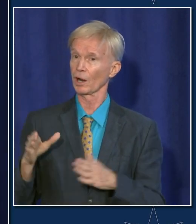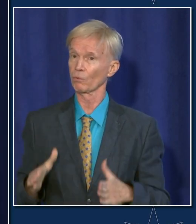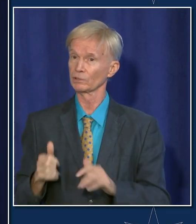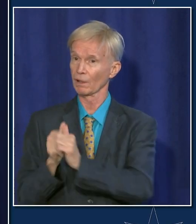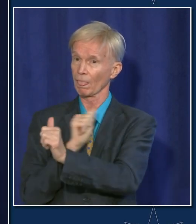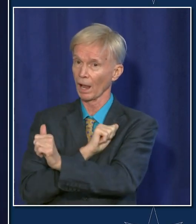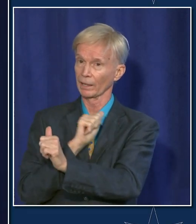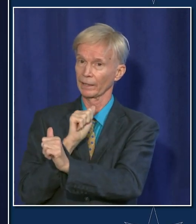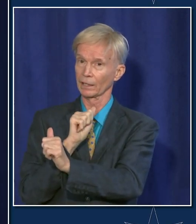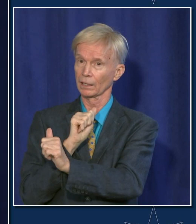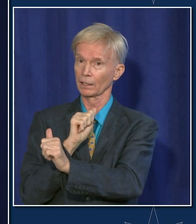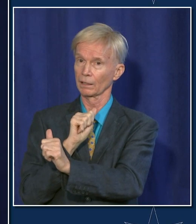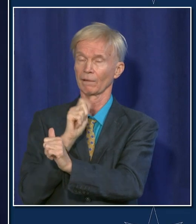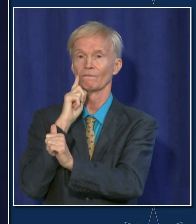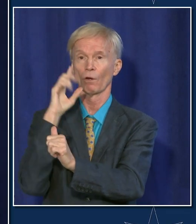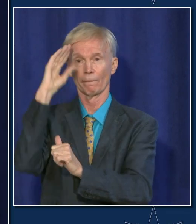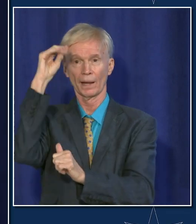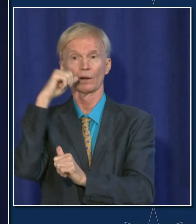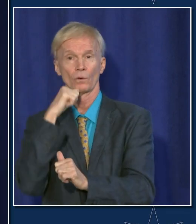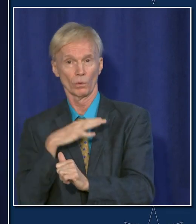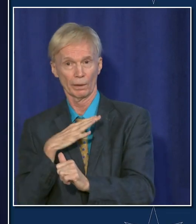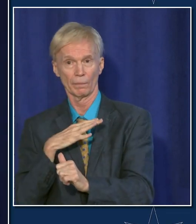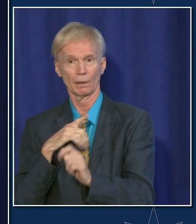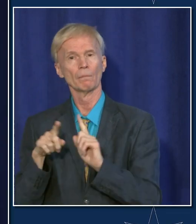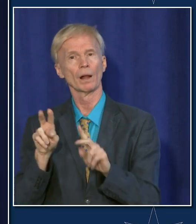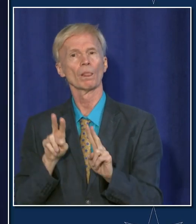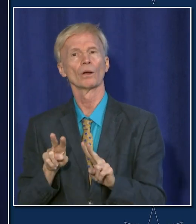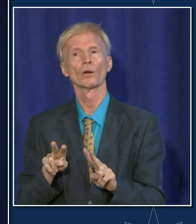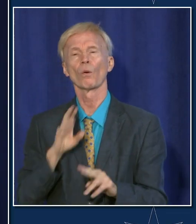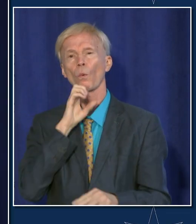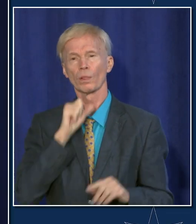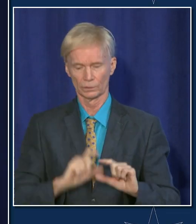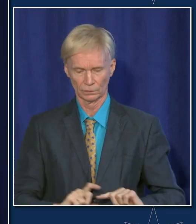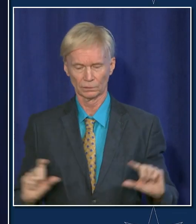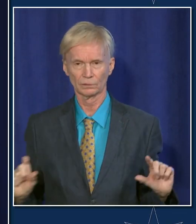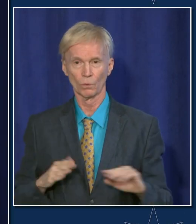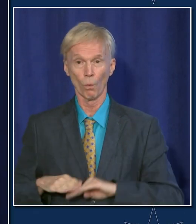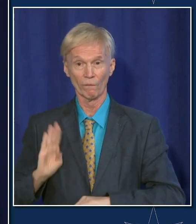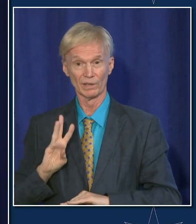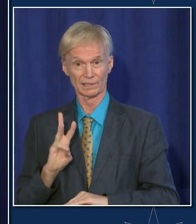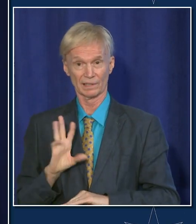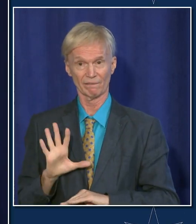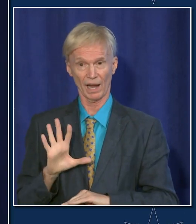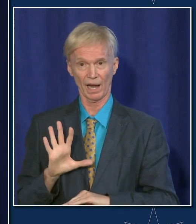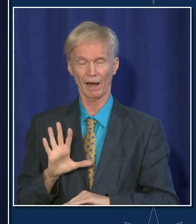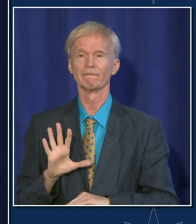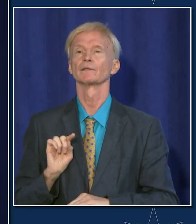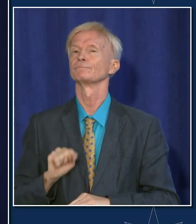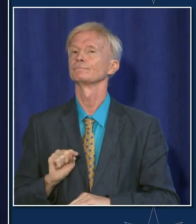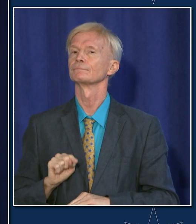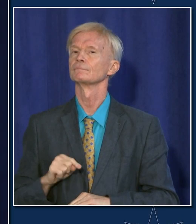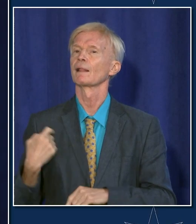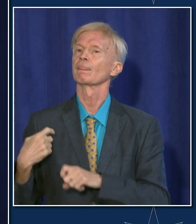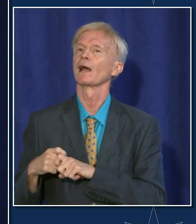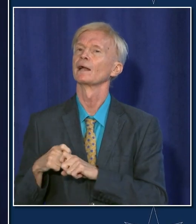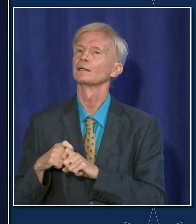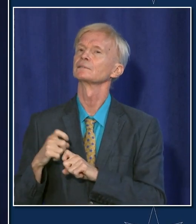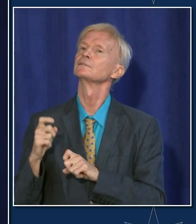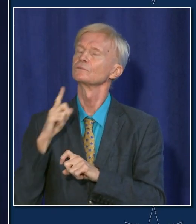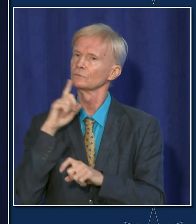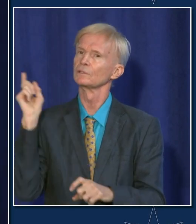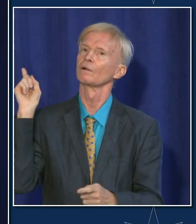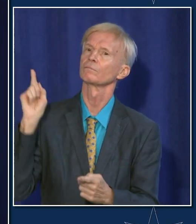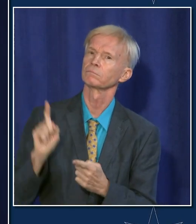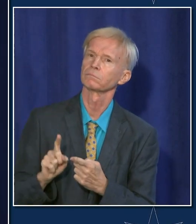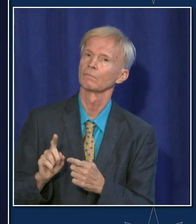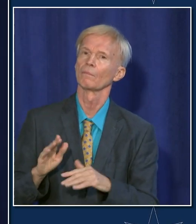lagging for both men and women. Whereas if you look at the oldest group, over 65, we're seeing Latinx really lag more for